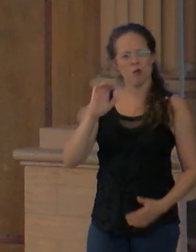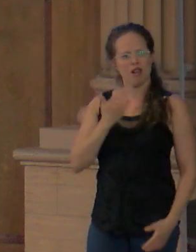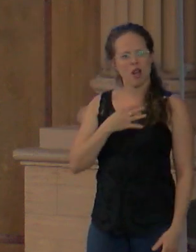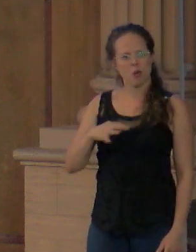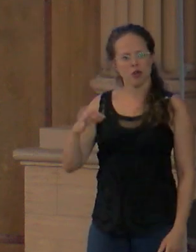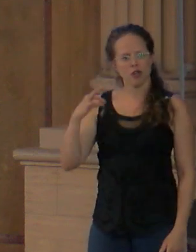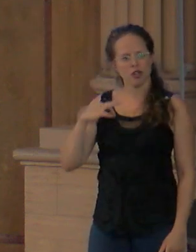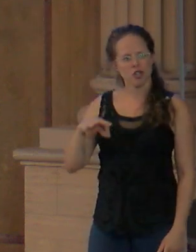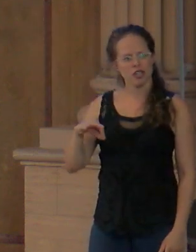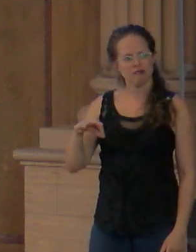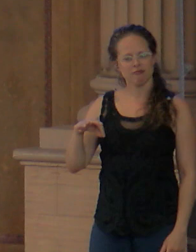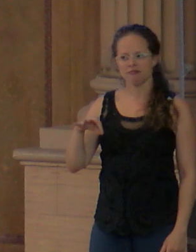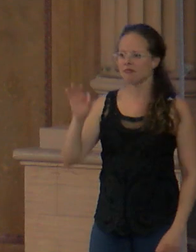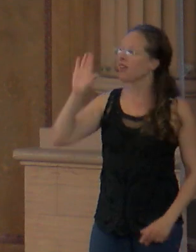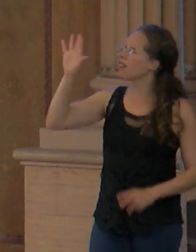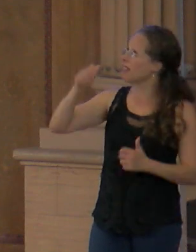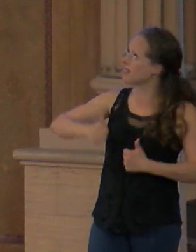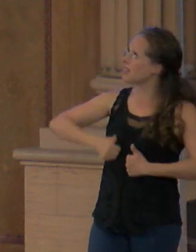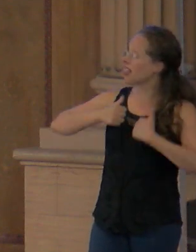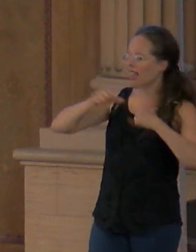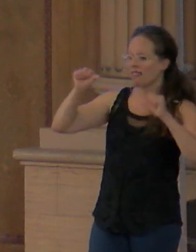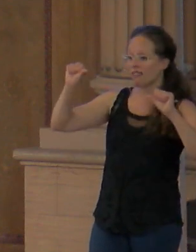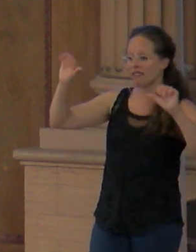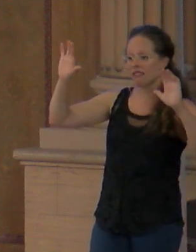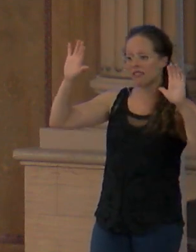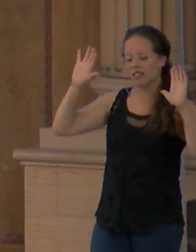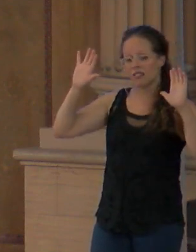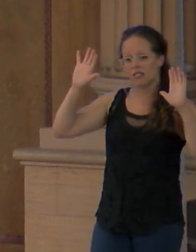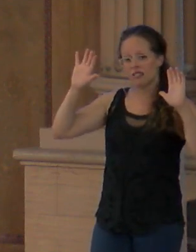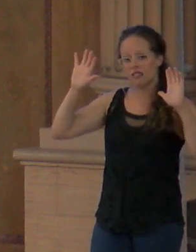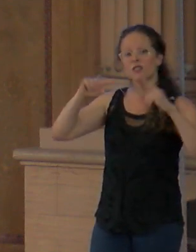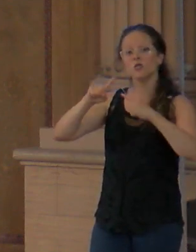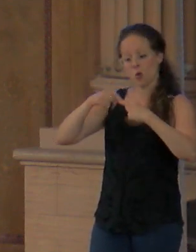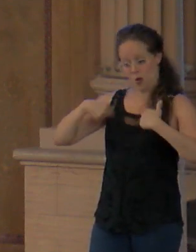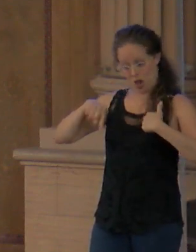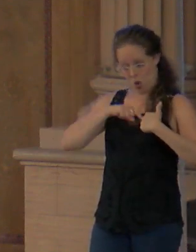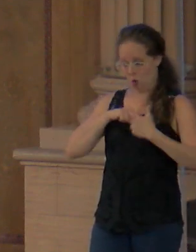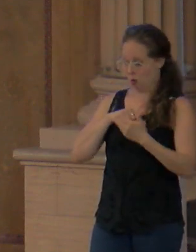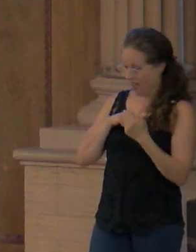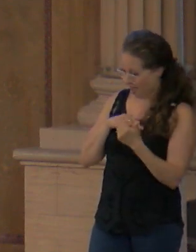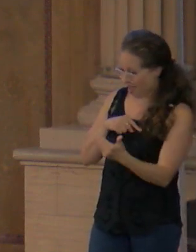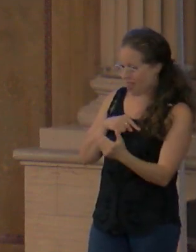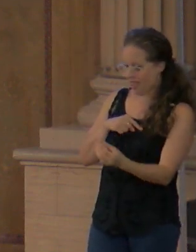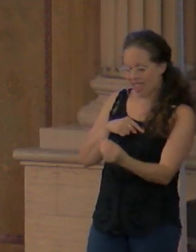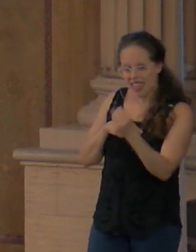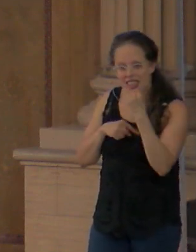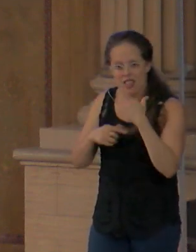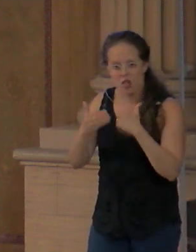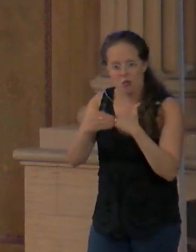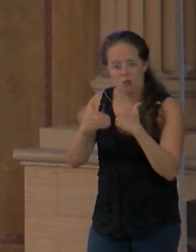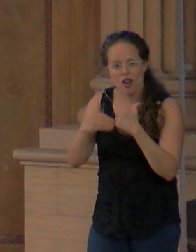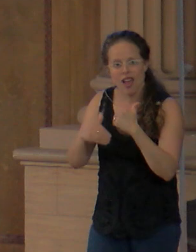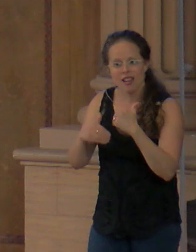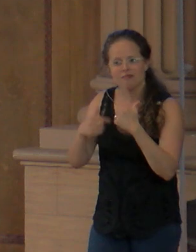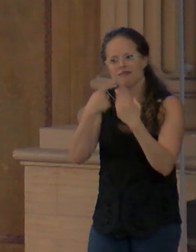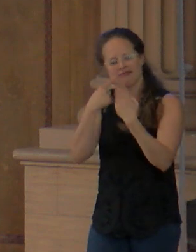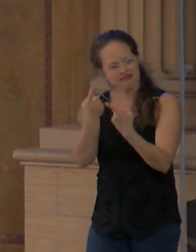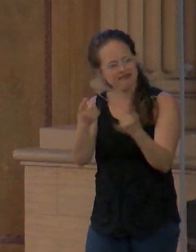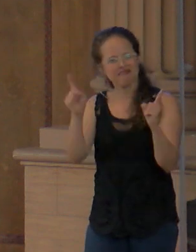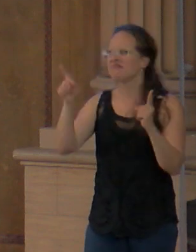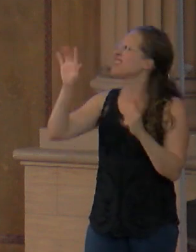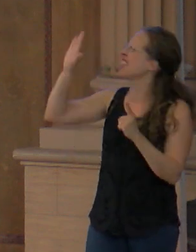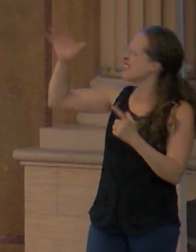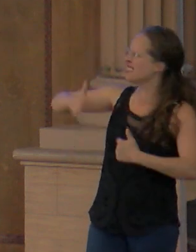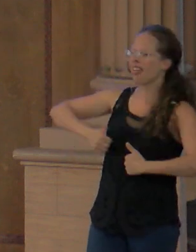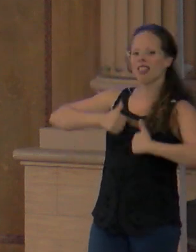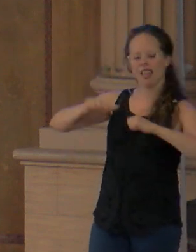life. And so when we take this bread, we're saying that Jesus gave his life so that we could have life. When